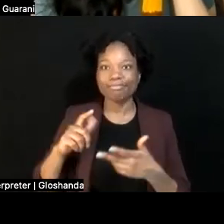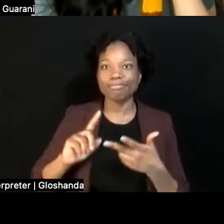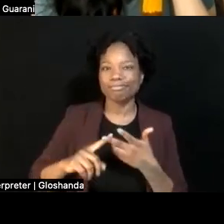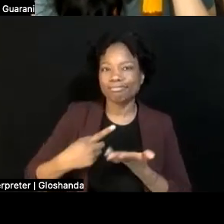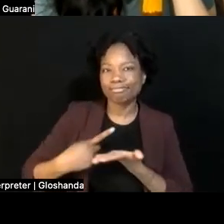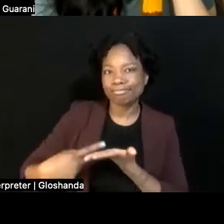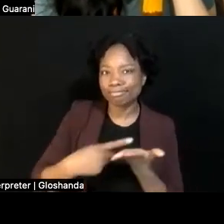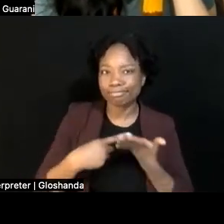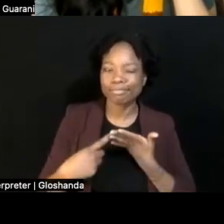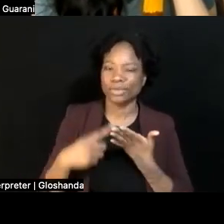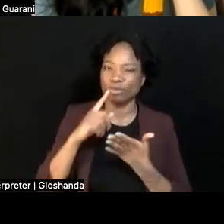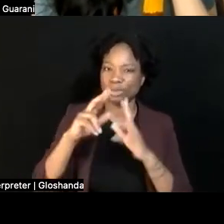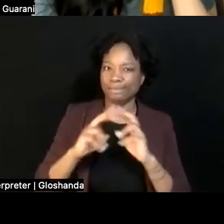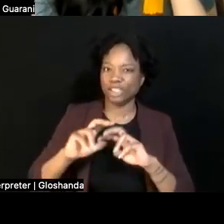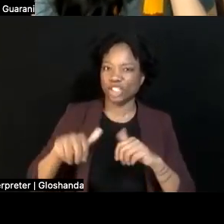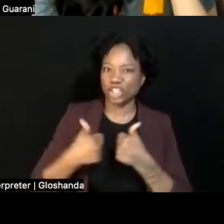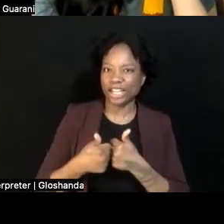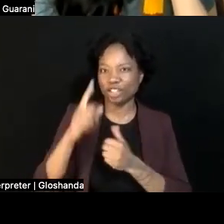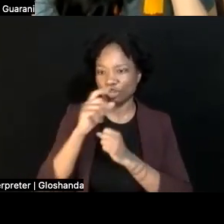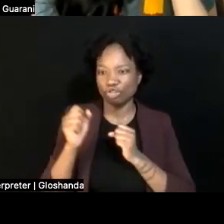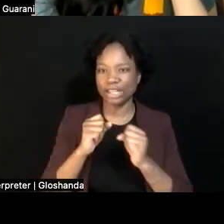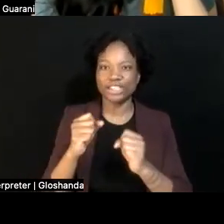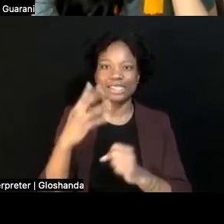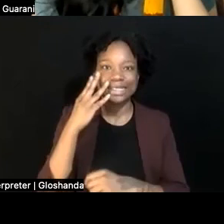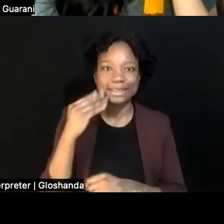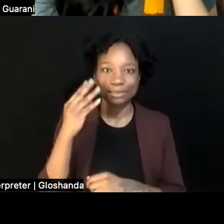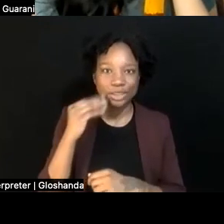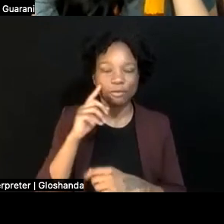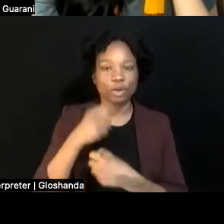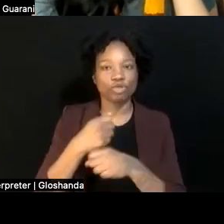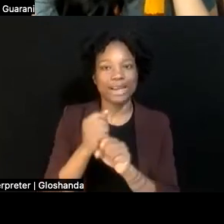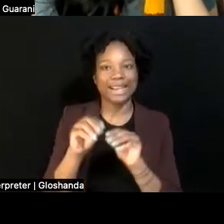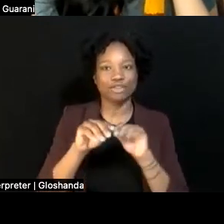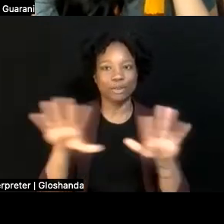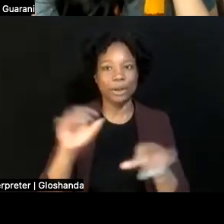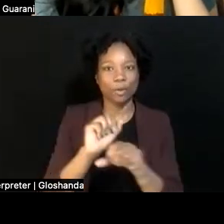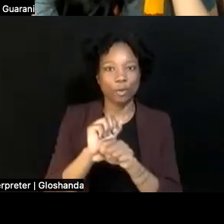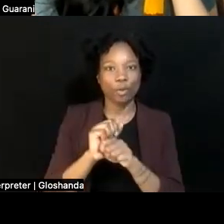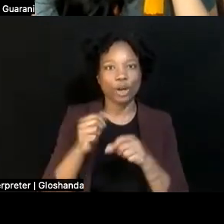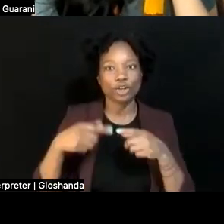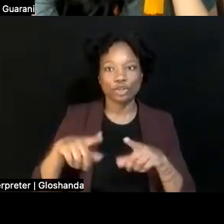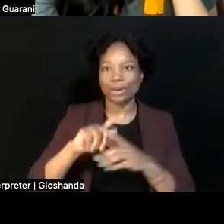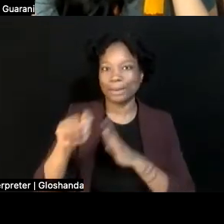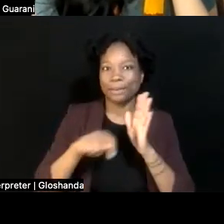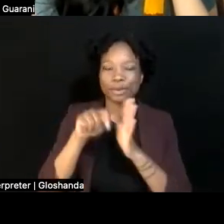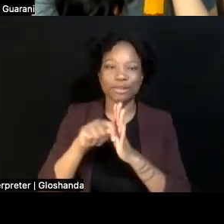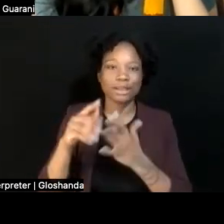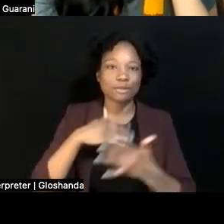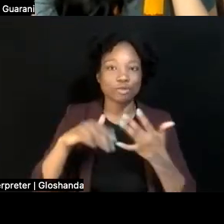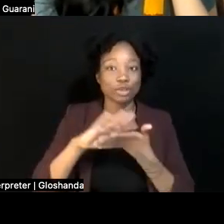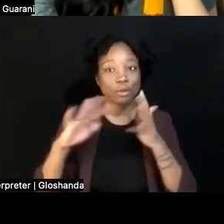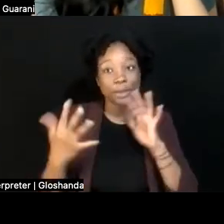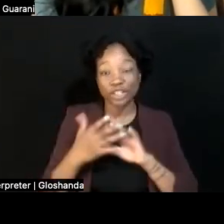social transformation. You can learn more about Firelight and our work and future events by visiting